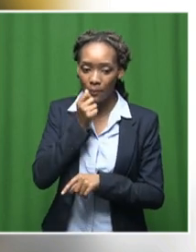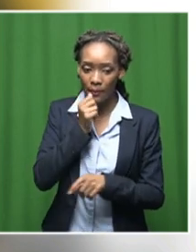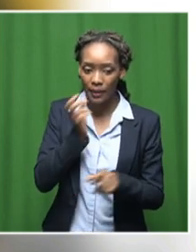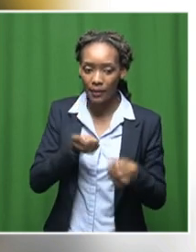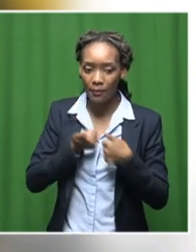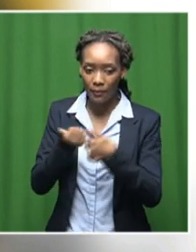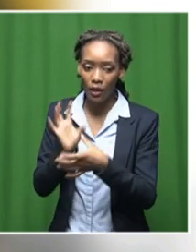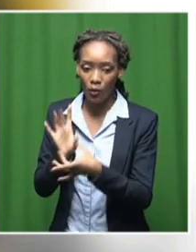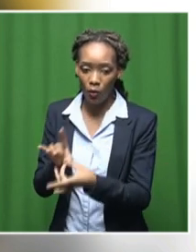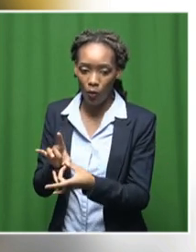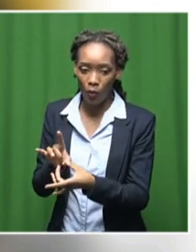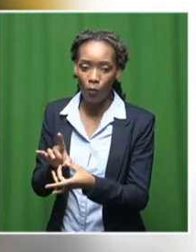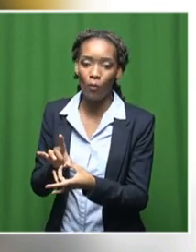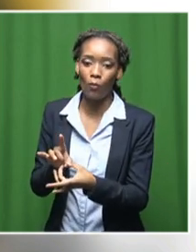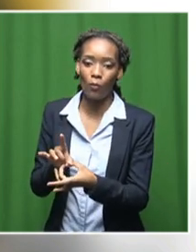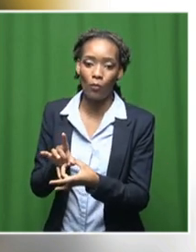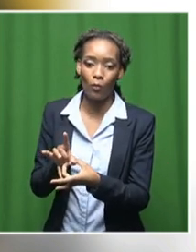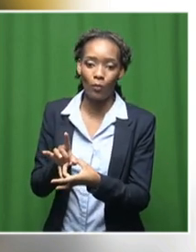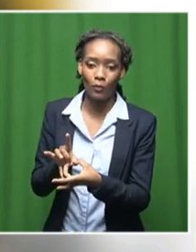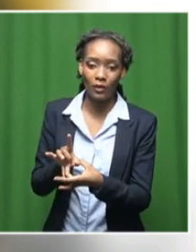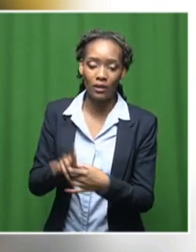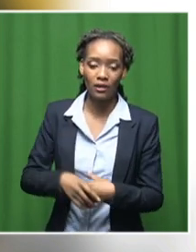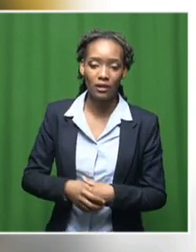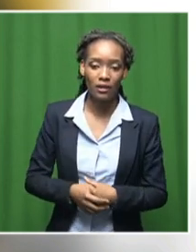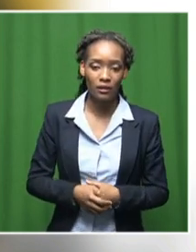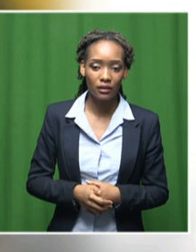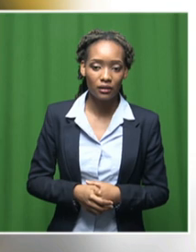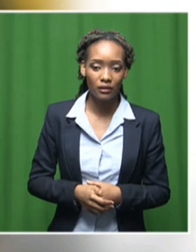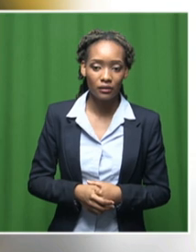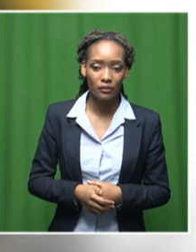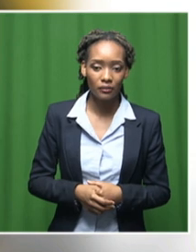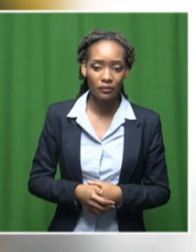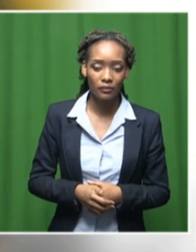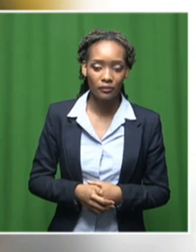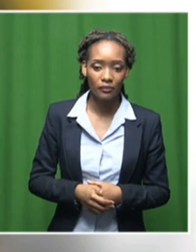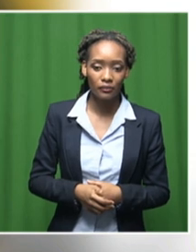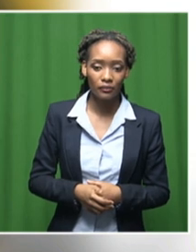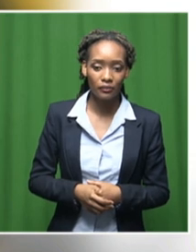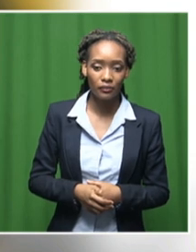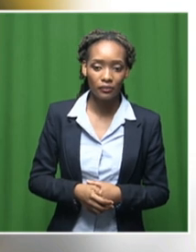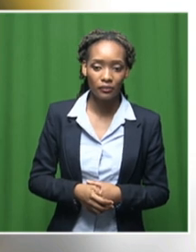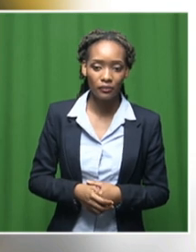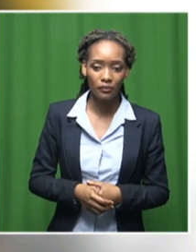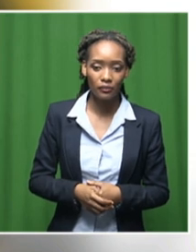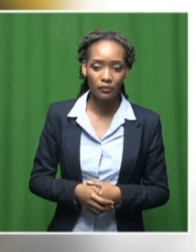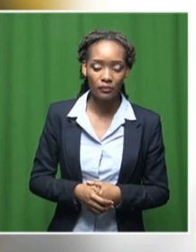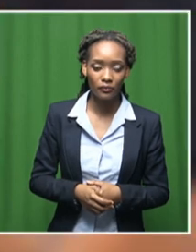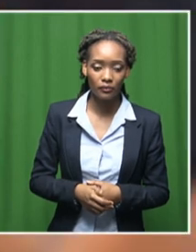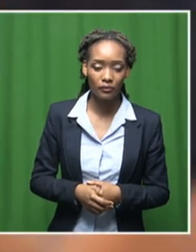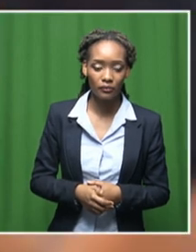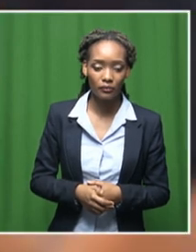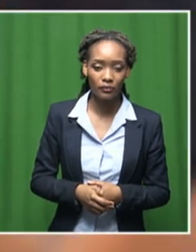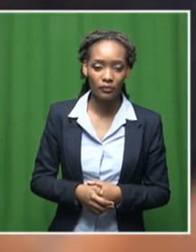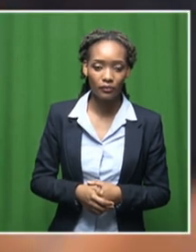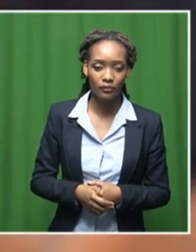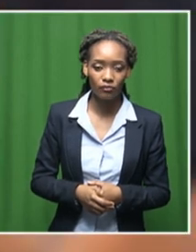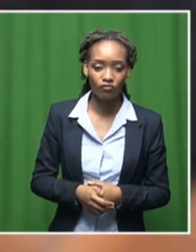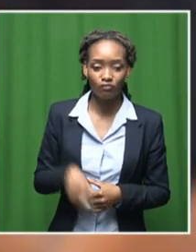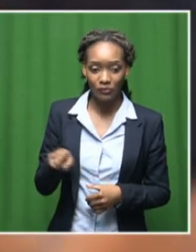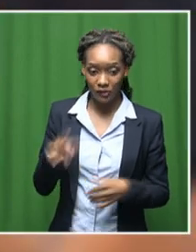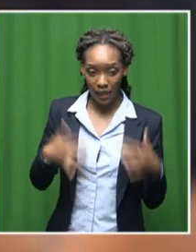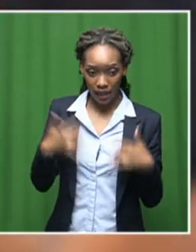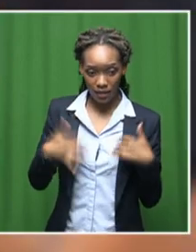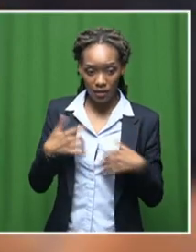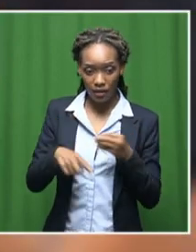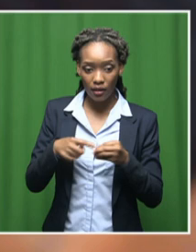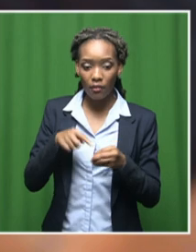see the live performance again. So I think it's more about that. They're much more excited about the play that's going to take off, and we are more